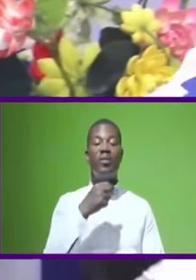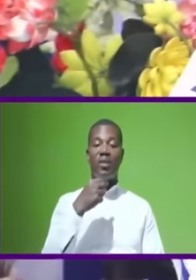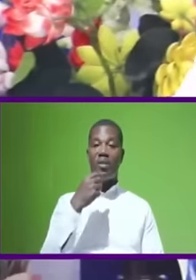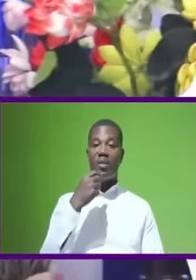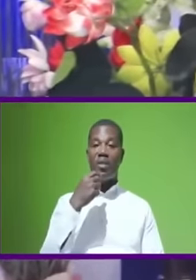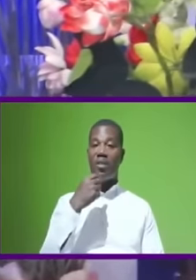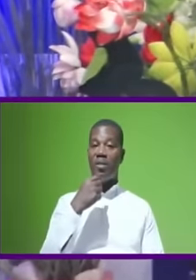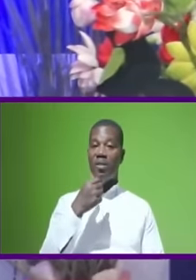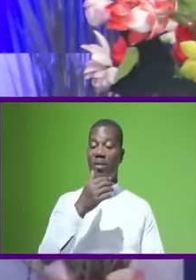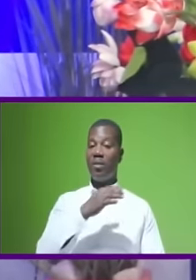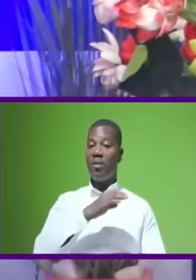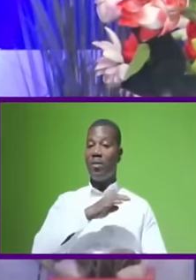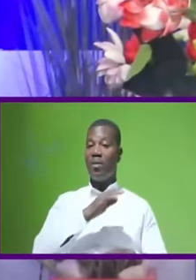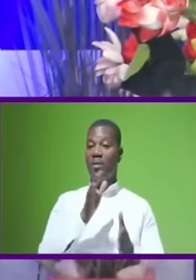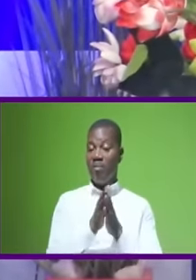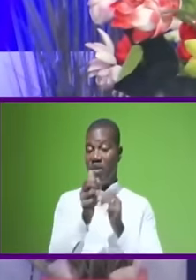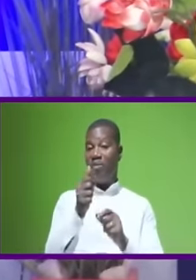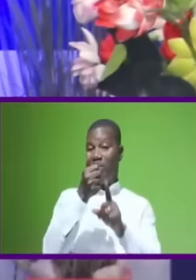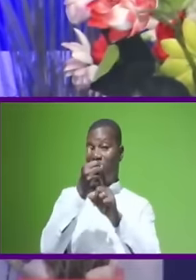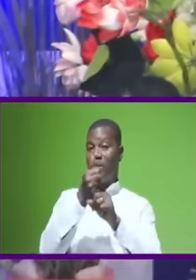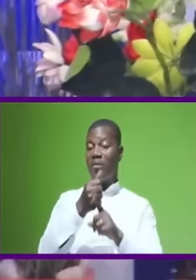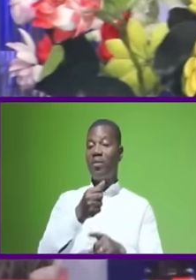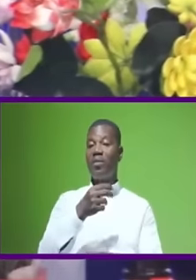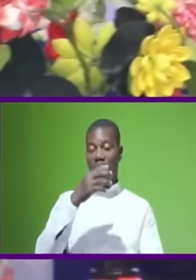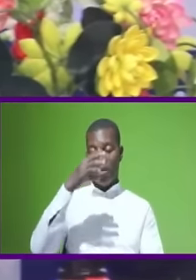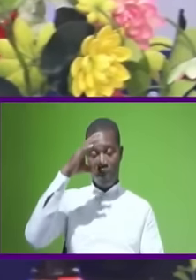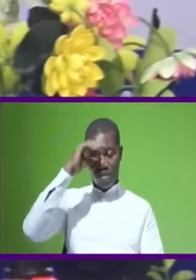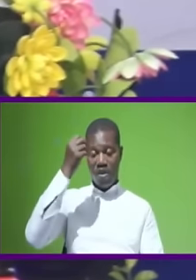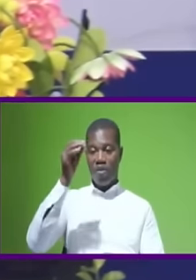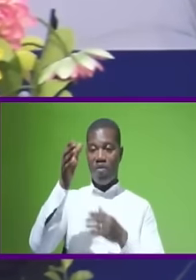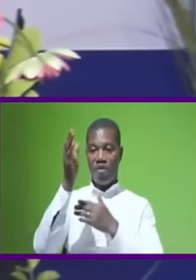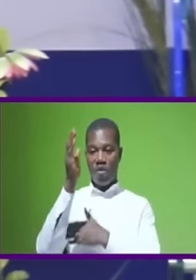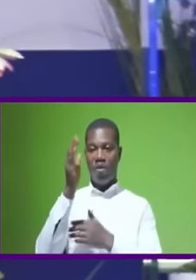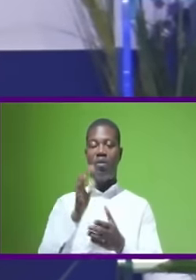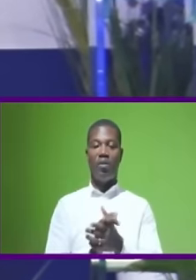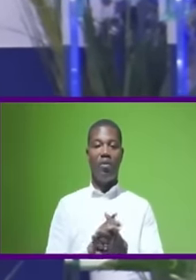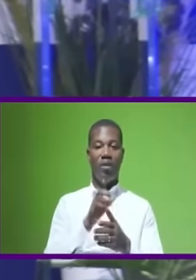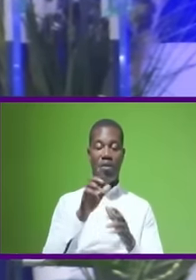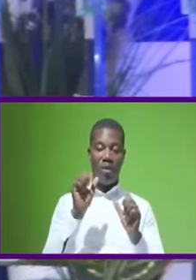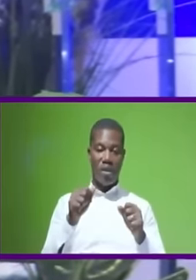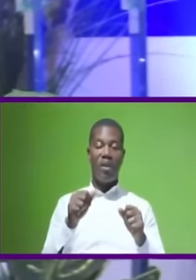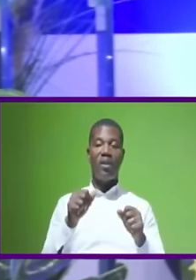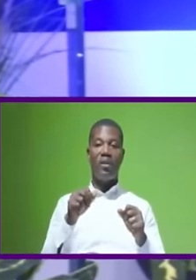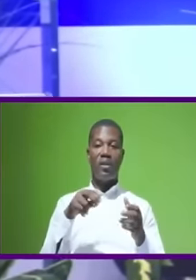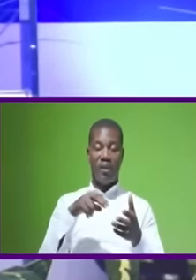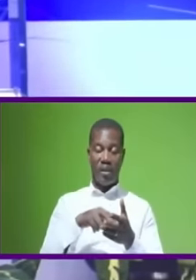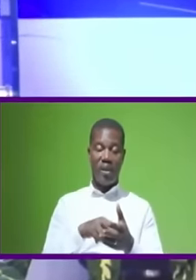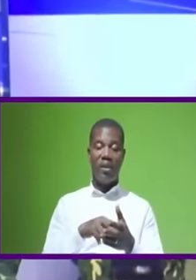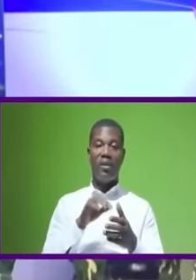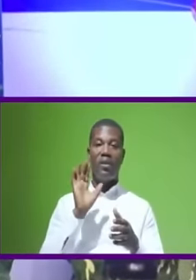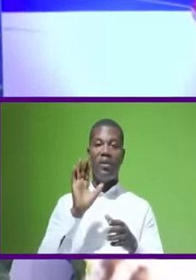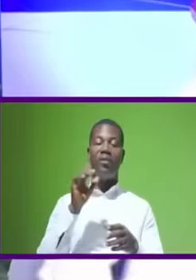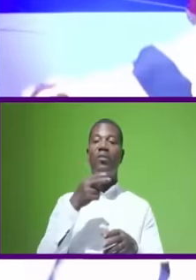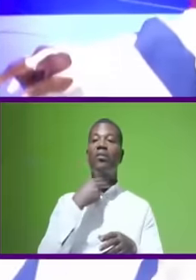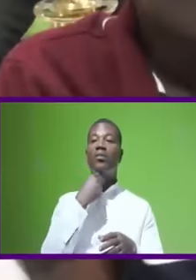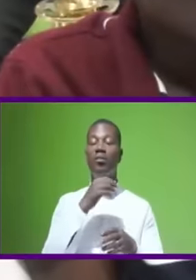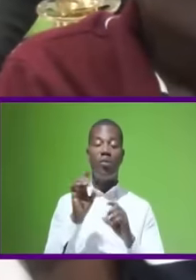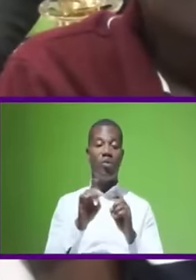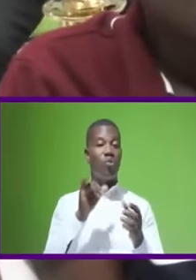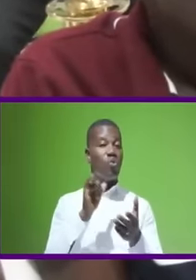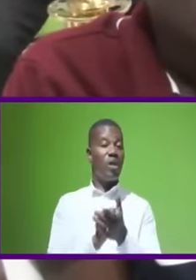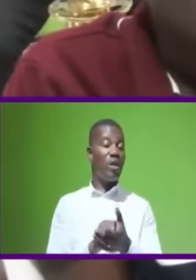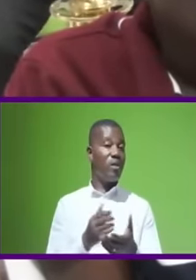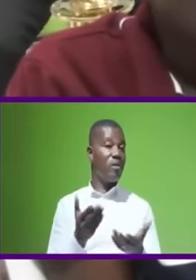Any man of God who calls himself a man of God or pastor, can you stand in